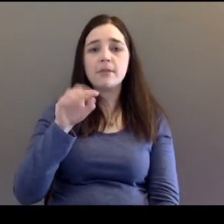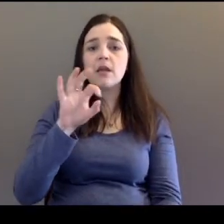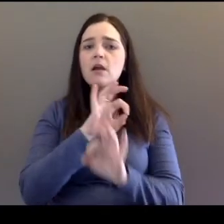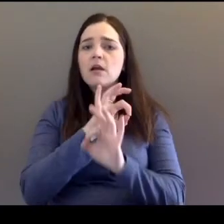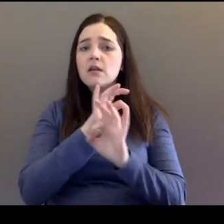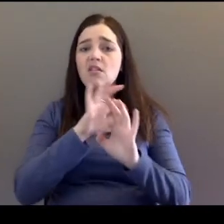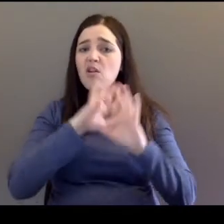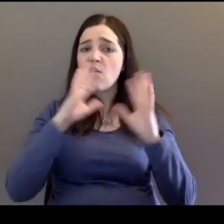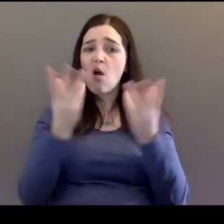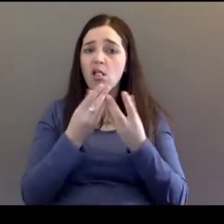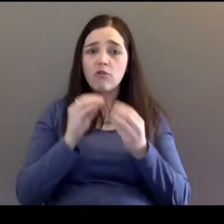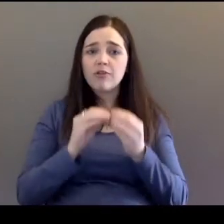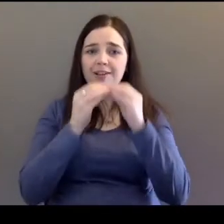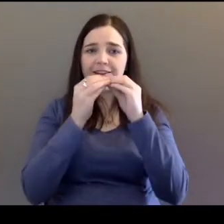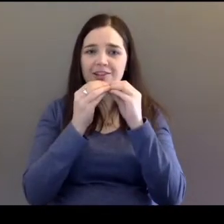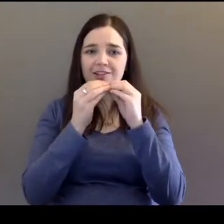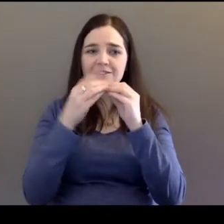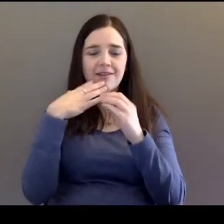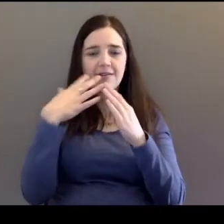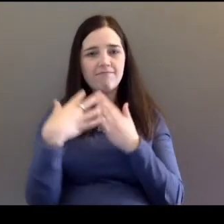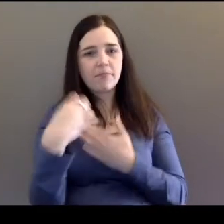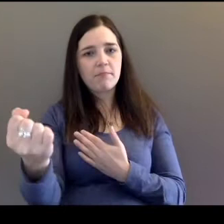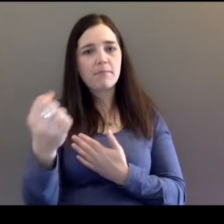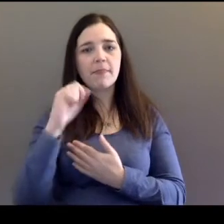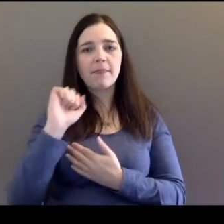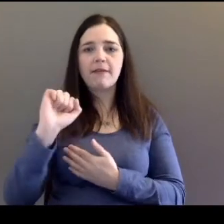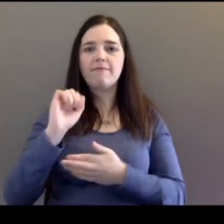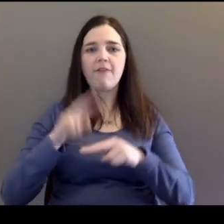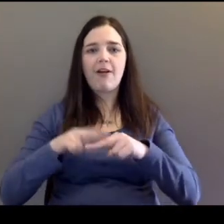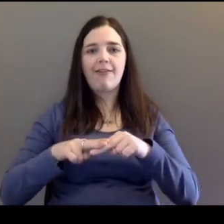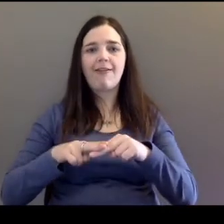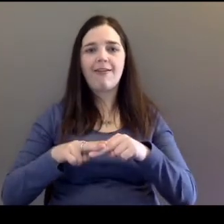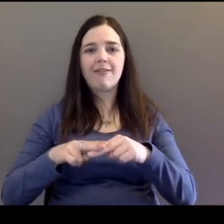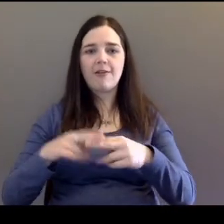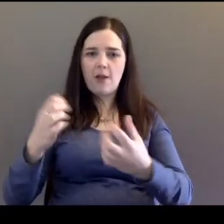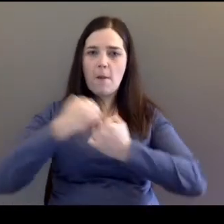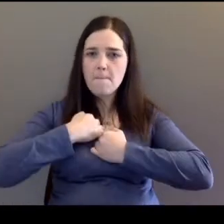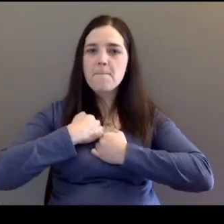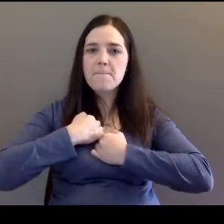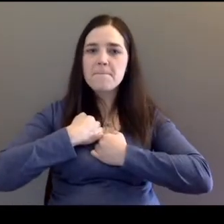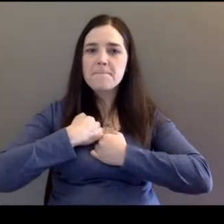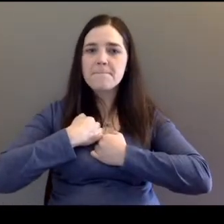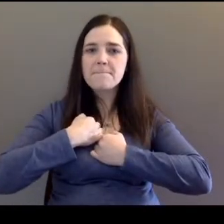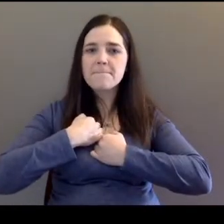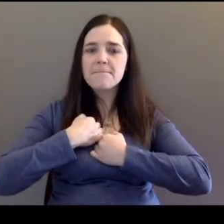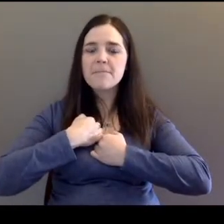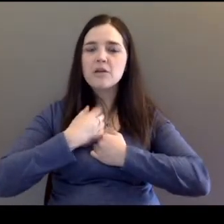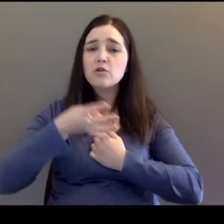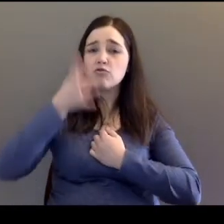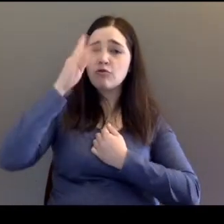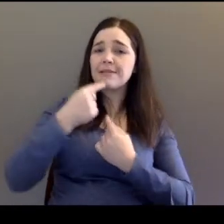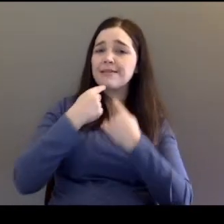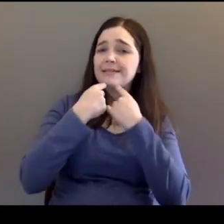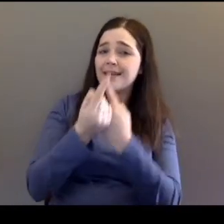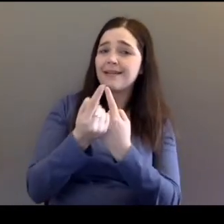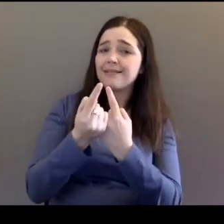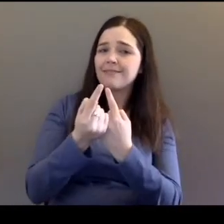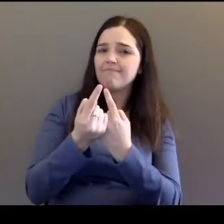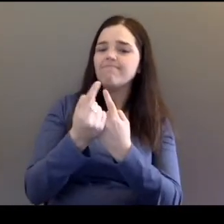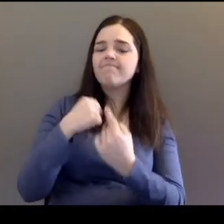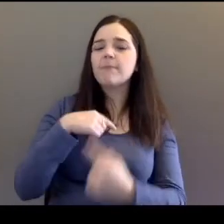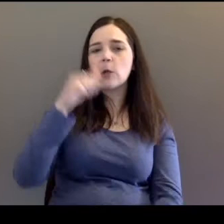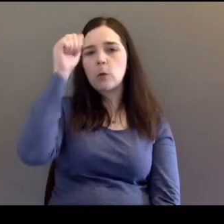creation, Paul will say, can take that from you. To the Romans, he says, for I am convinced that